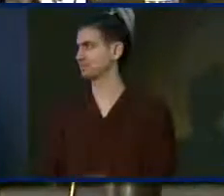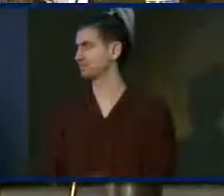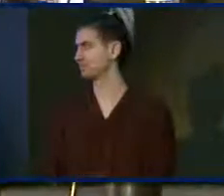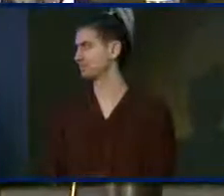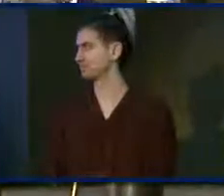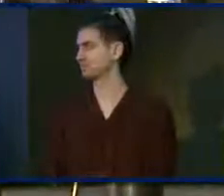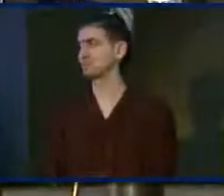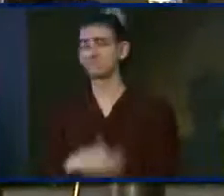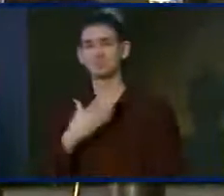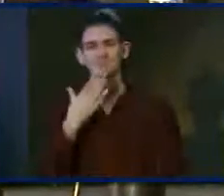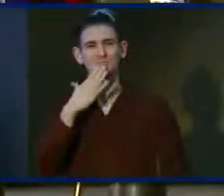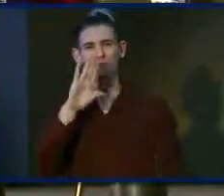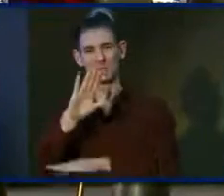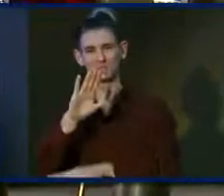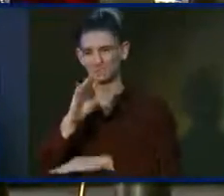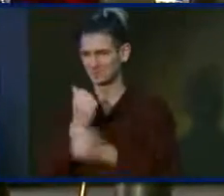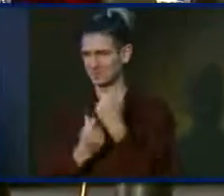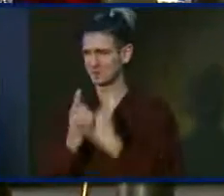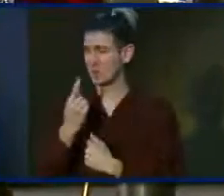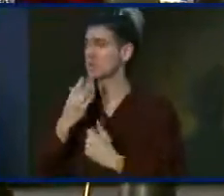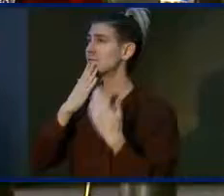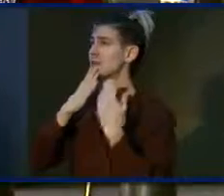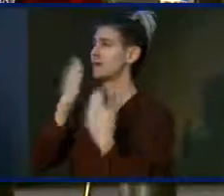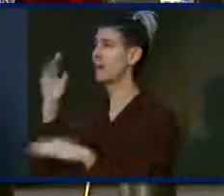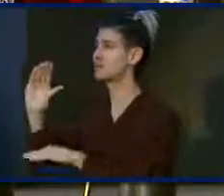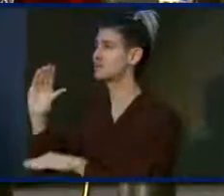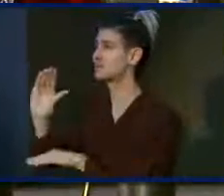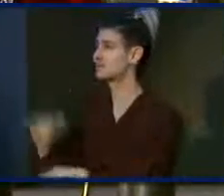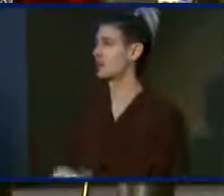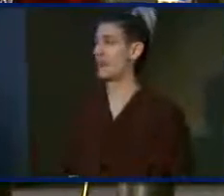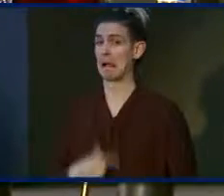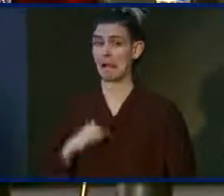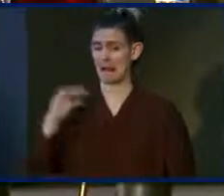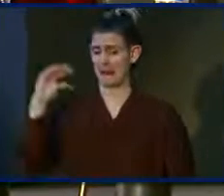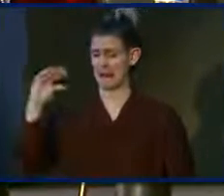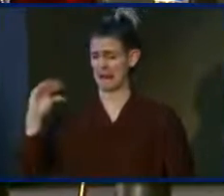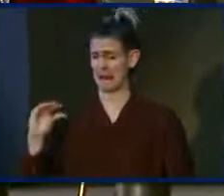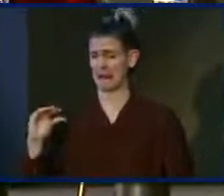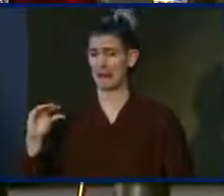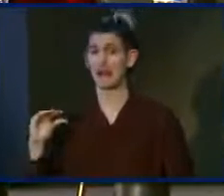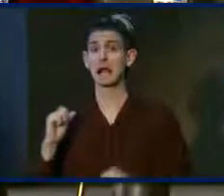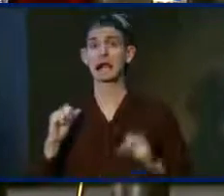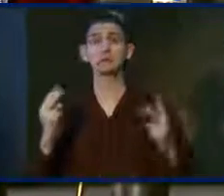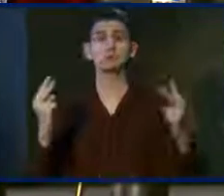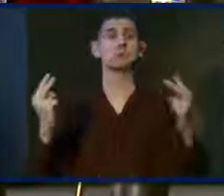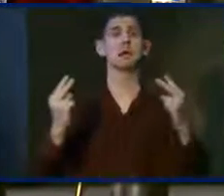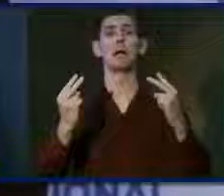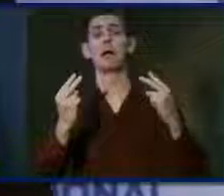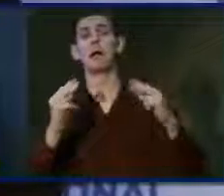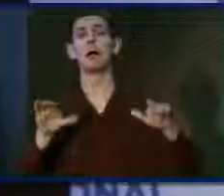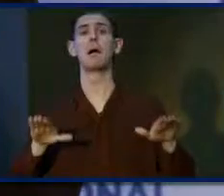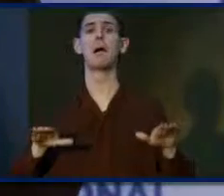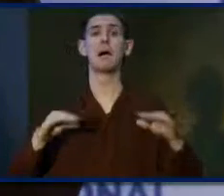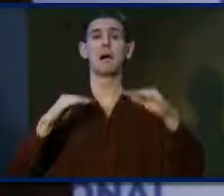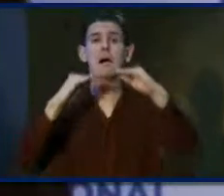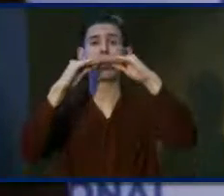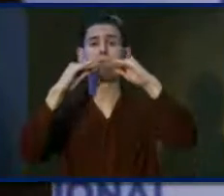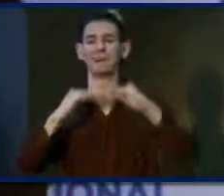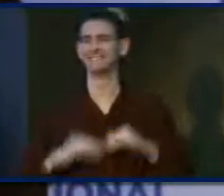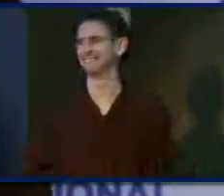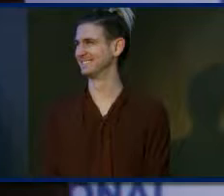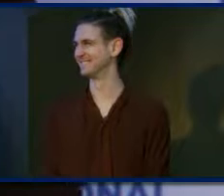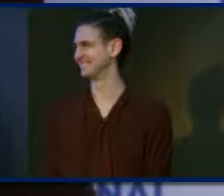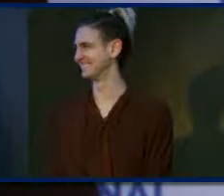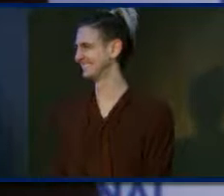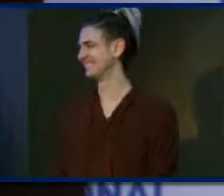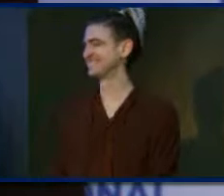Good afternoon, everybody. I'm a little short, so I have to make sure you can see me over this podium. So I was